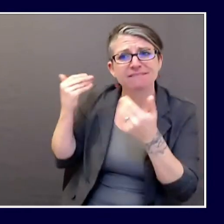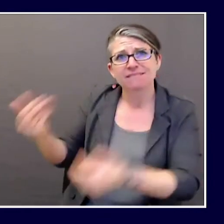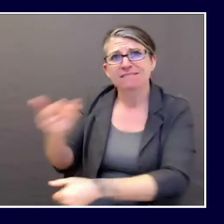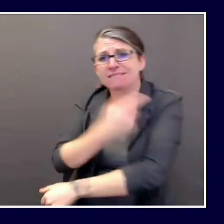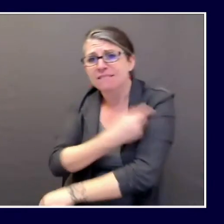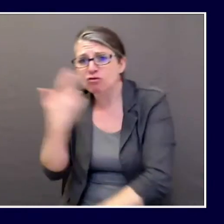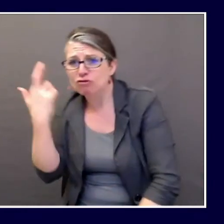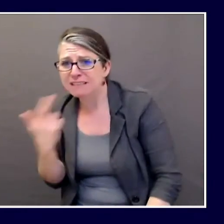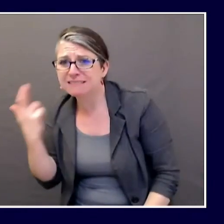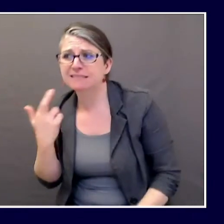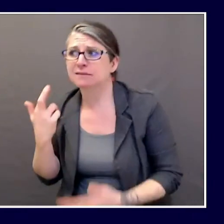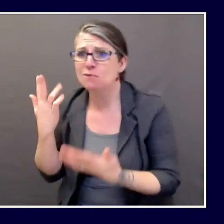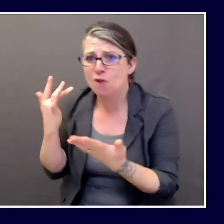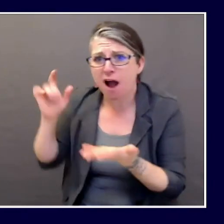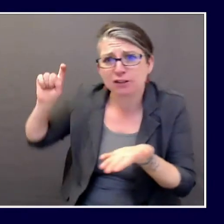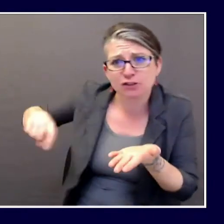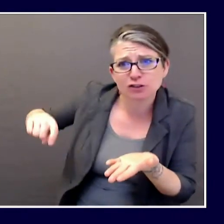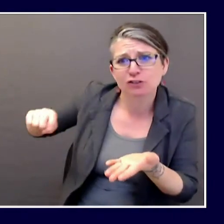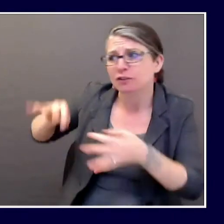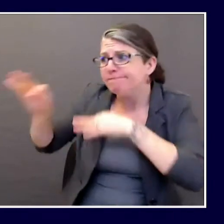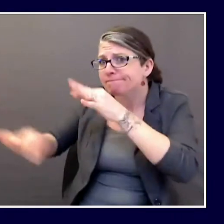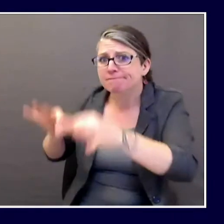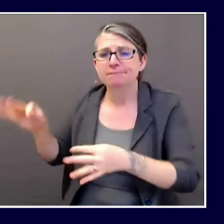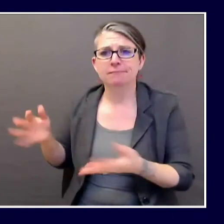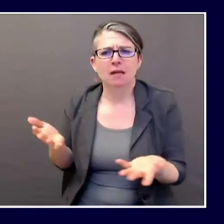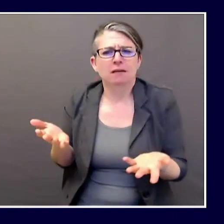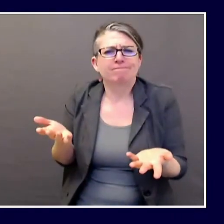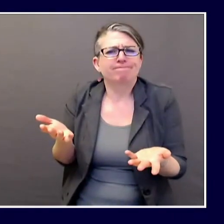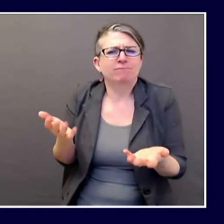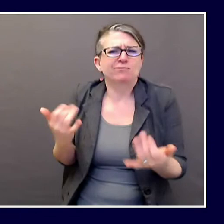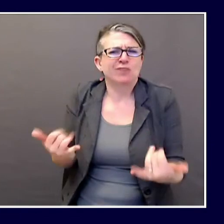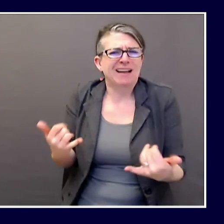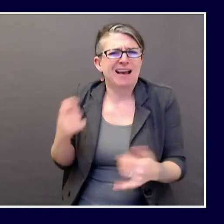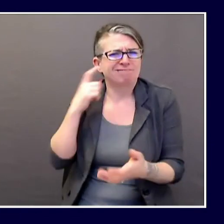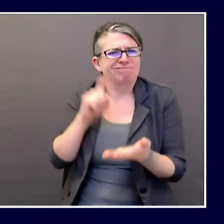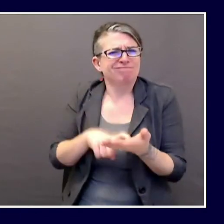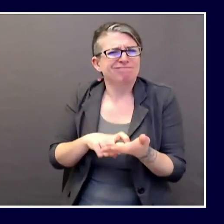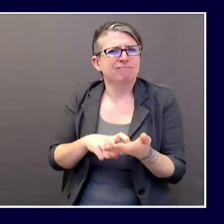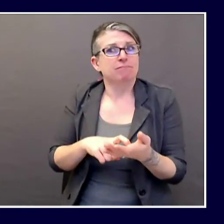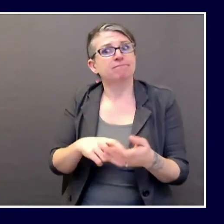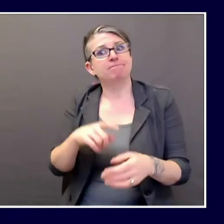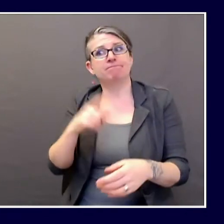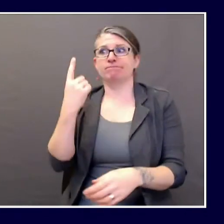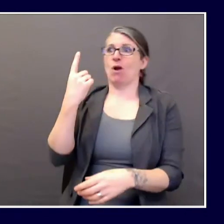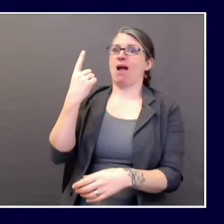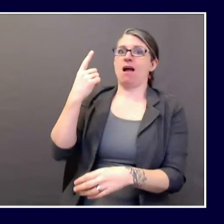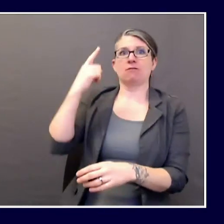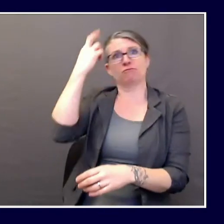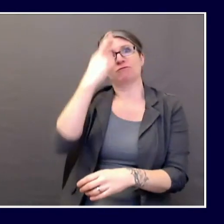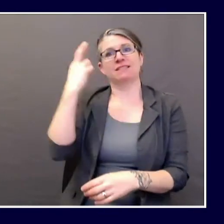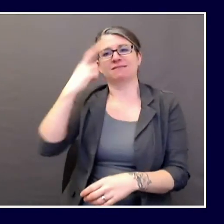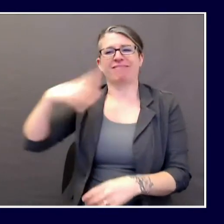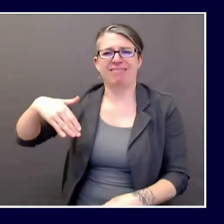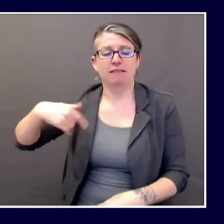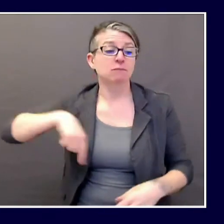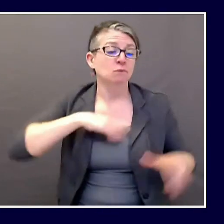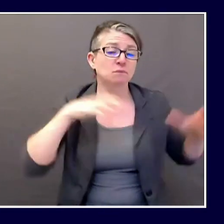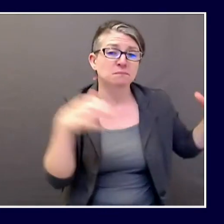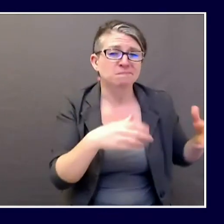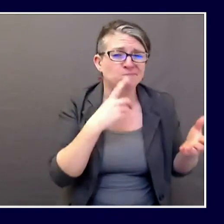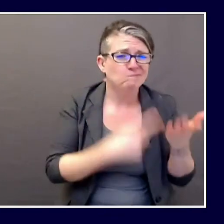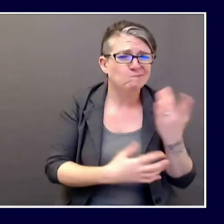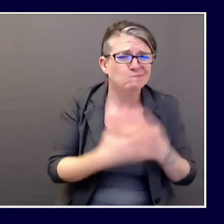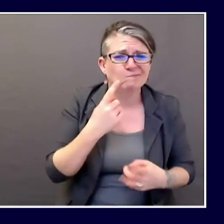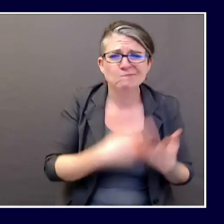about the first one. Are there enough channels, enough access points? Well, we need to do more there. And we have started over the past 2